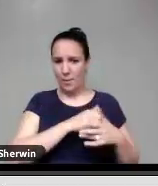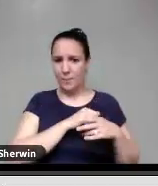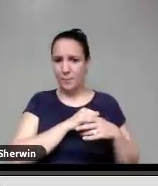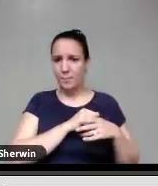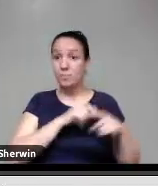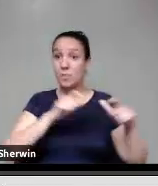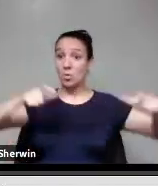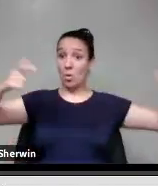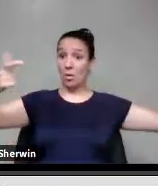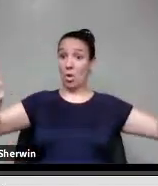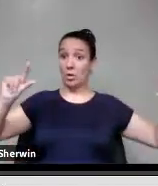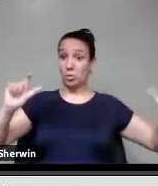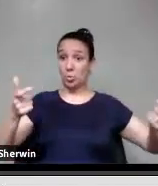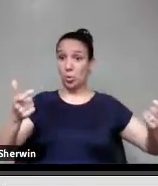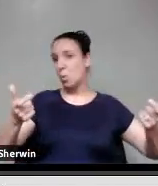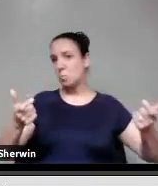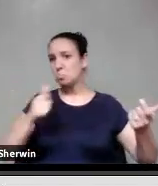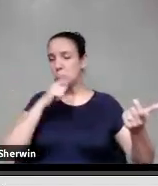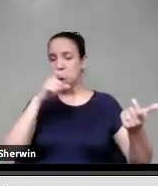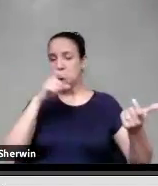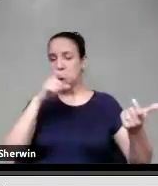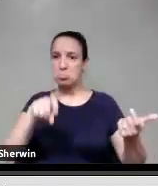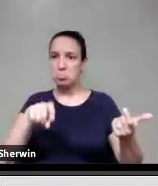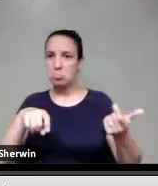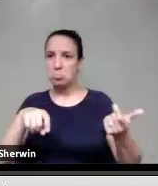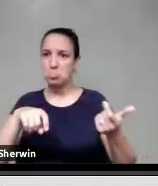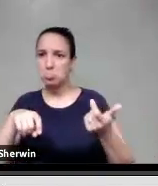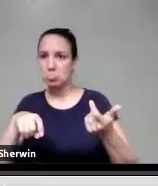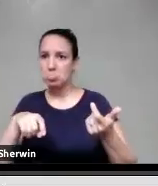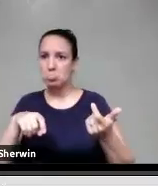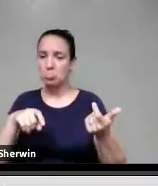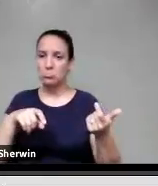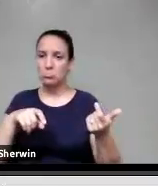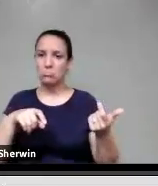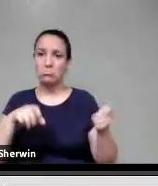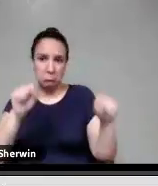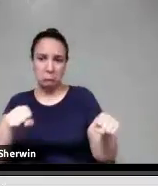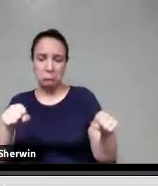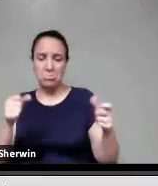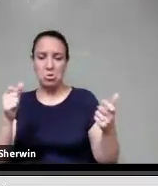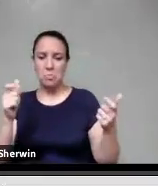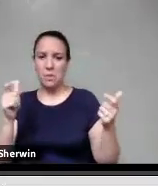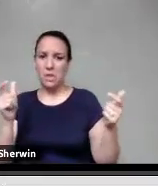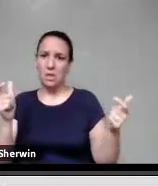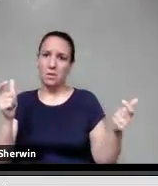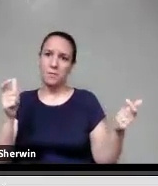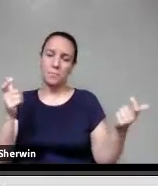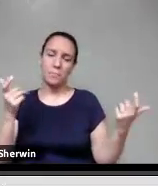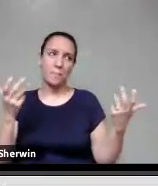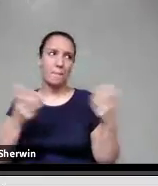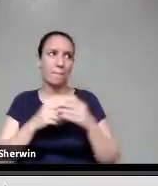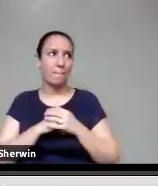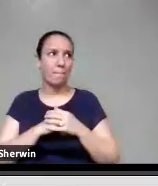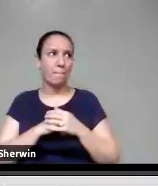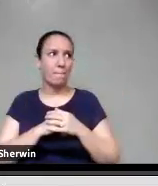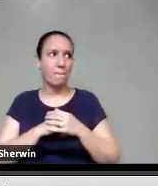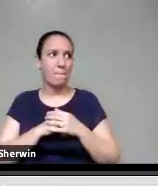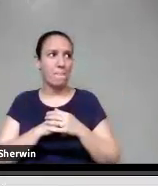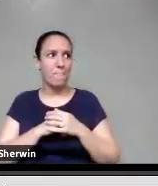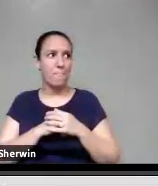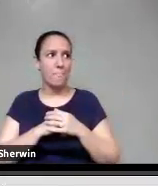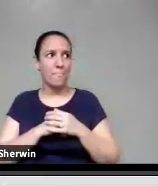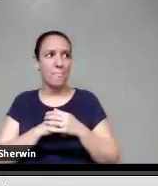large group. That's not necessarily always your target audience. There could be an unserved, in the marketing world they call it long